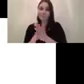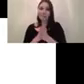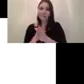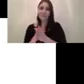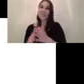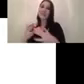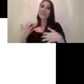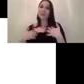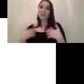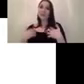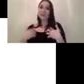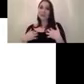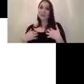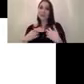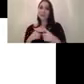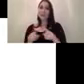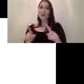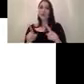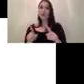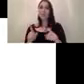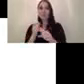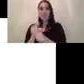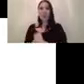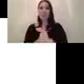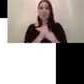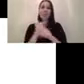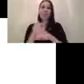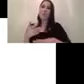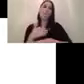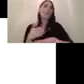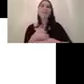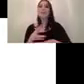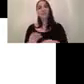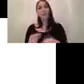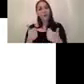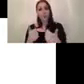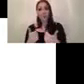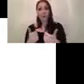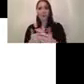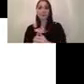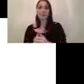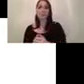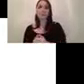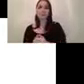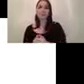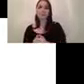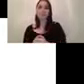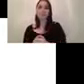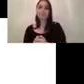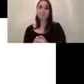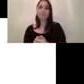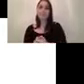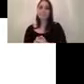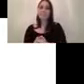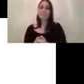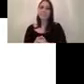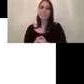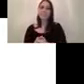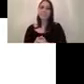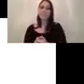But in general, the performance is not as good as anchor-based methods. So